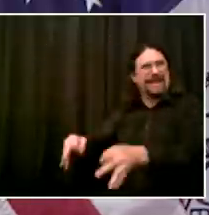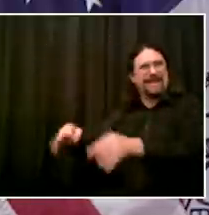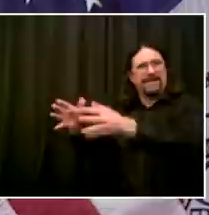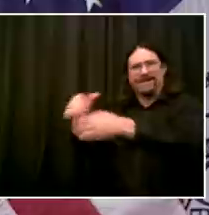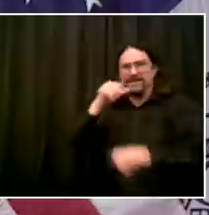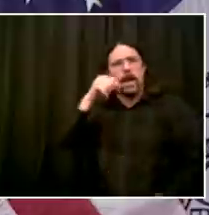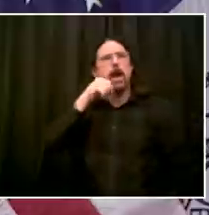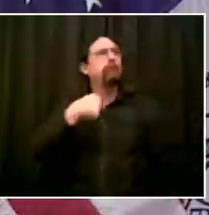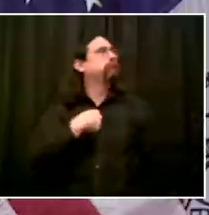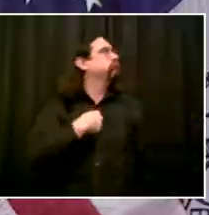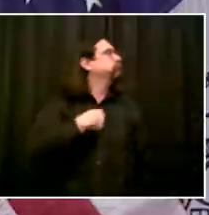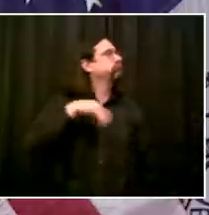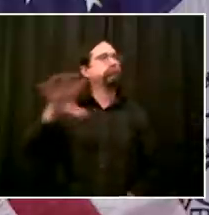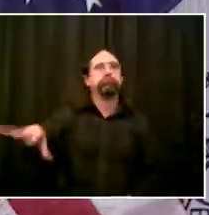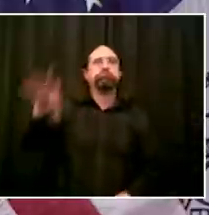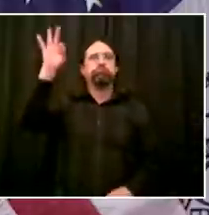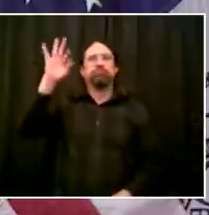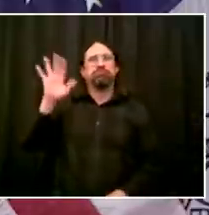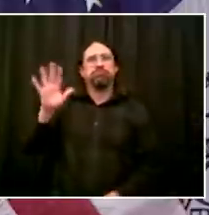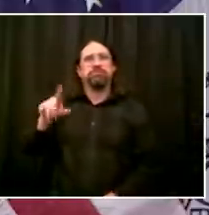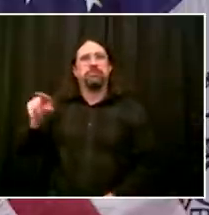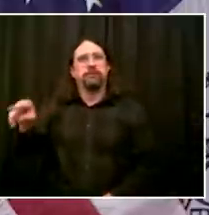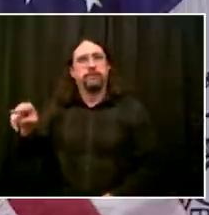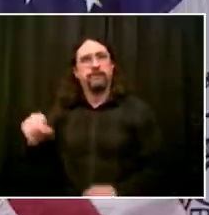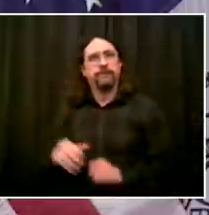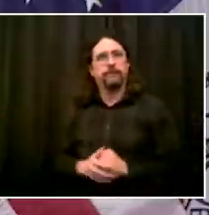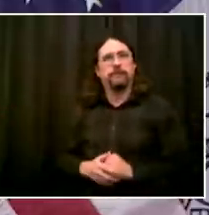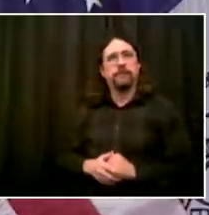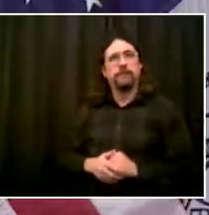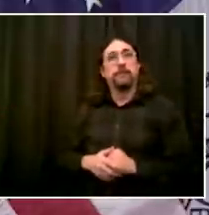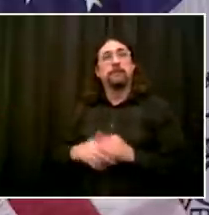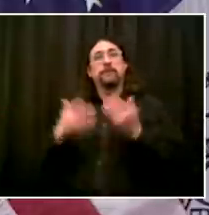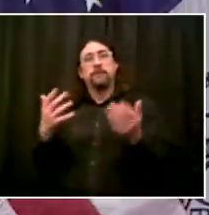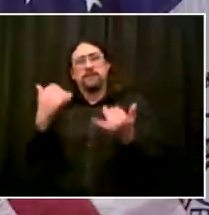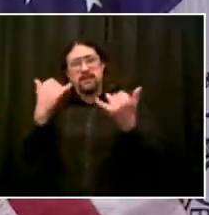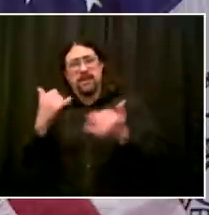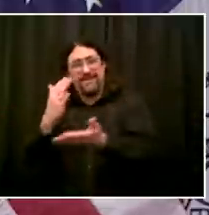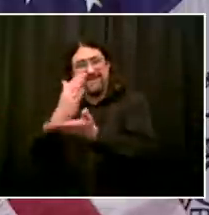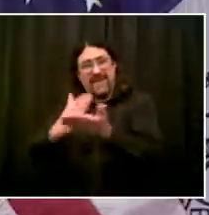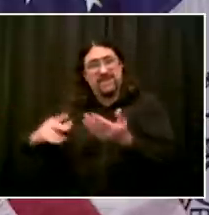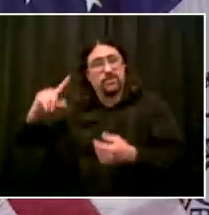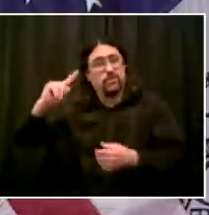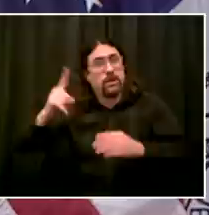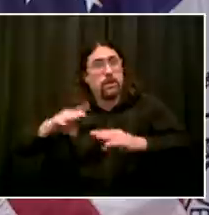we'll fill in a lot of blanks between now and then about how to do those things and how to approach them safely.